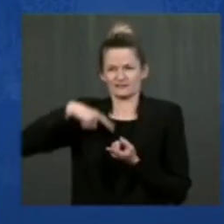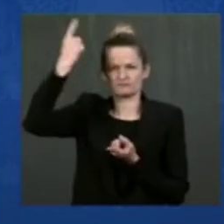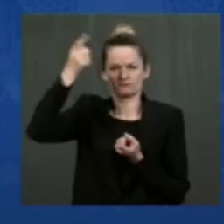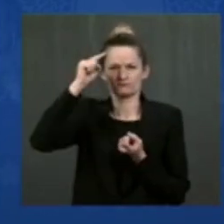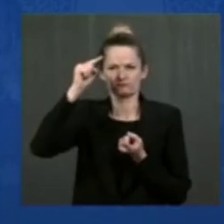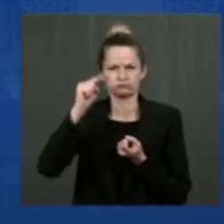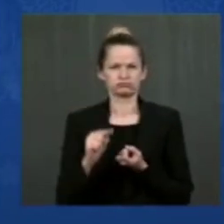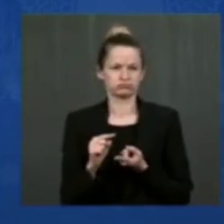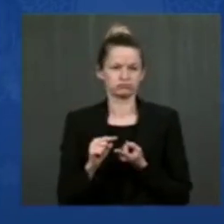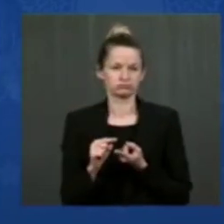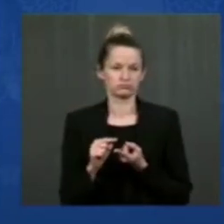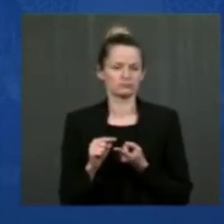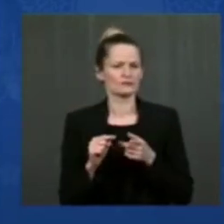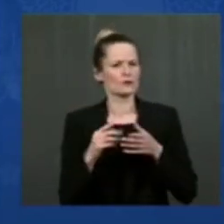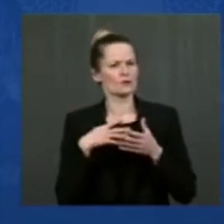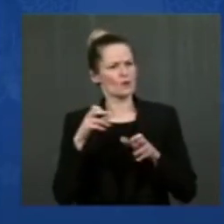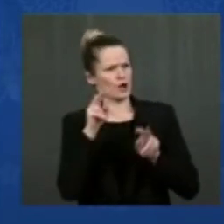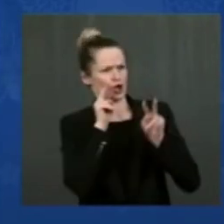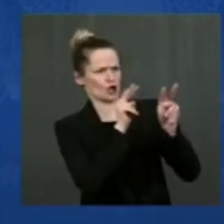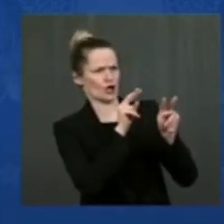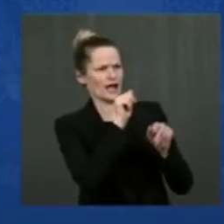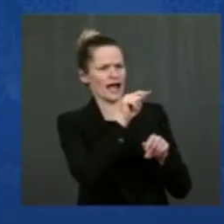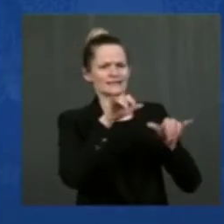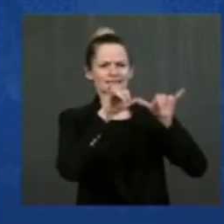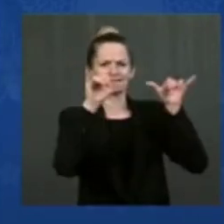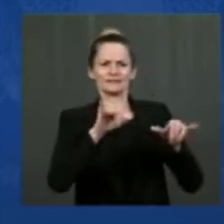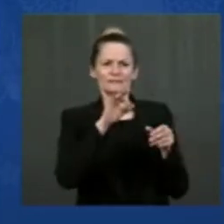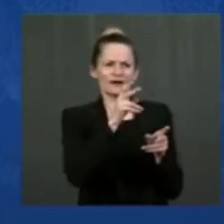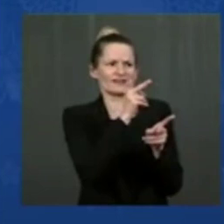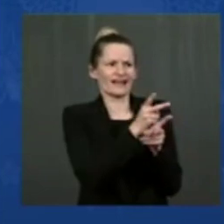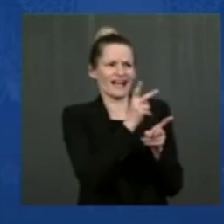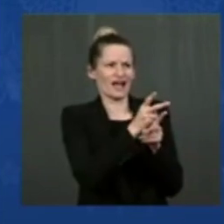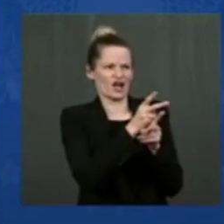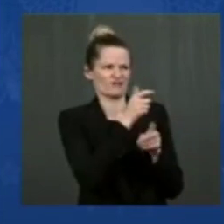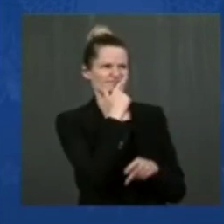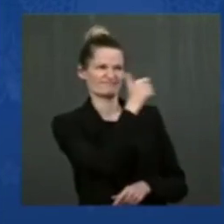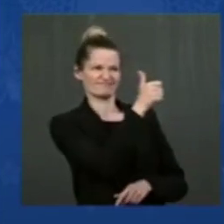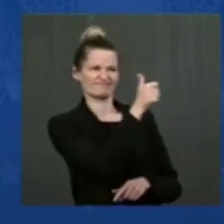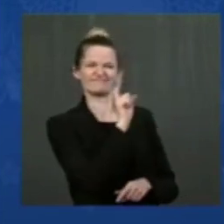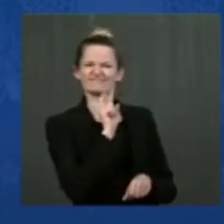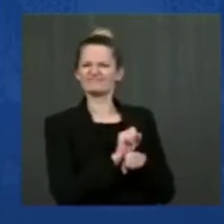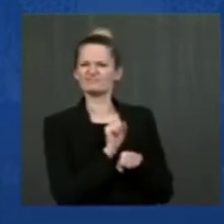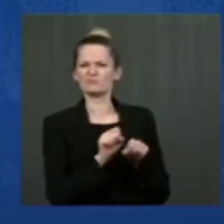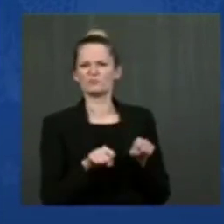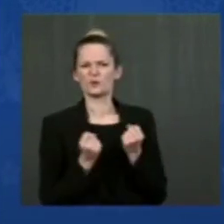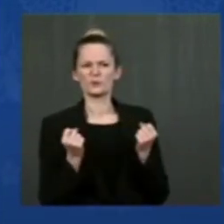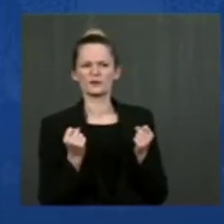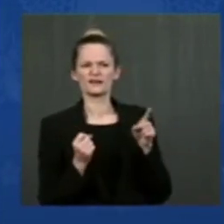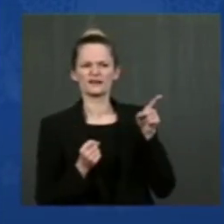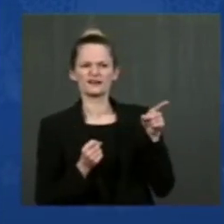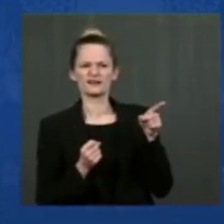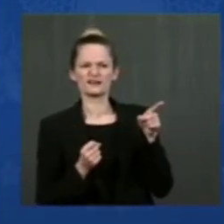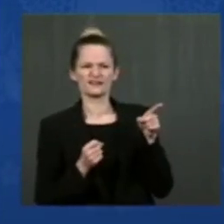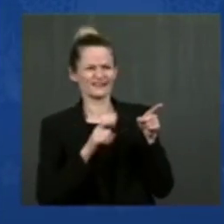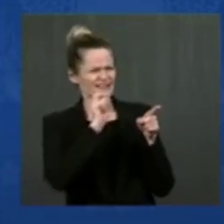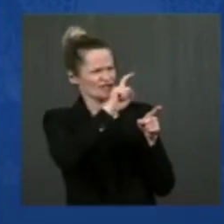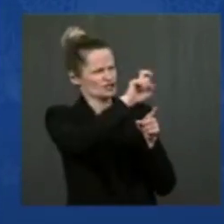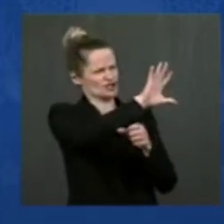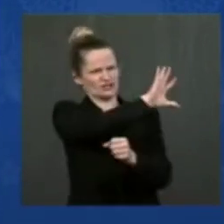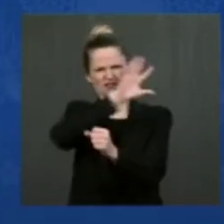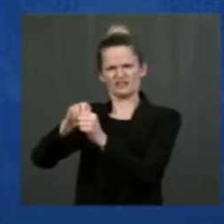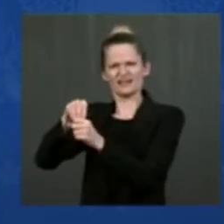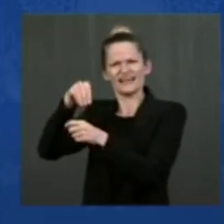broken, and it should be seen as critical infrastructure. And we shouldn't have to work 2 or